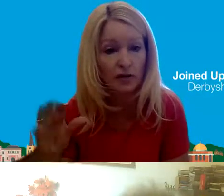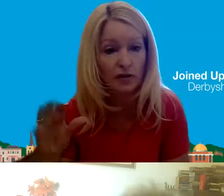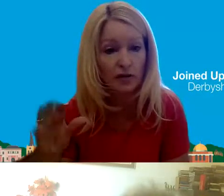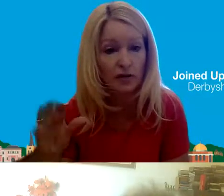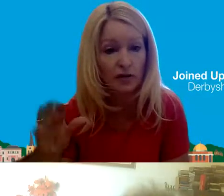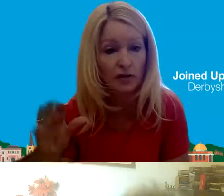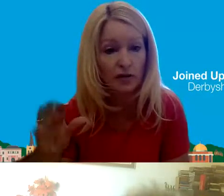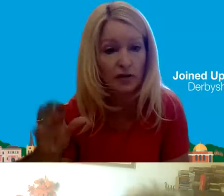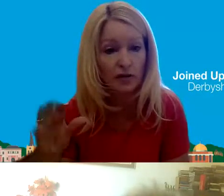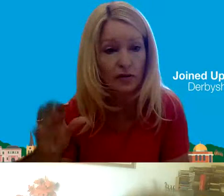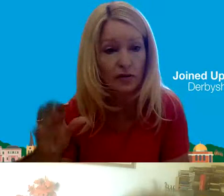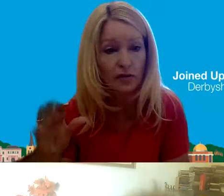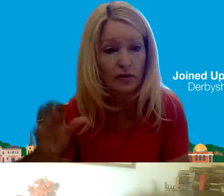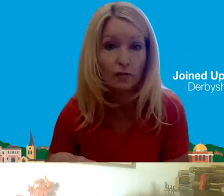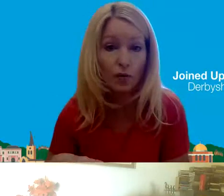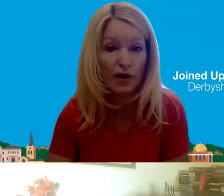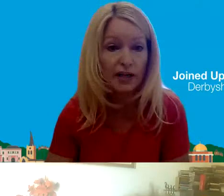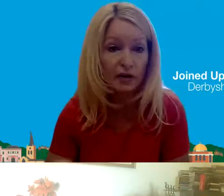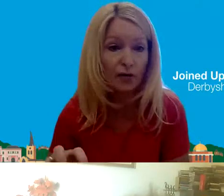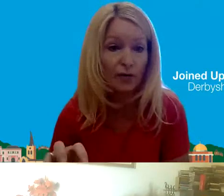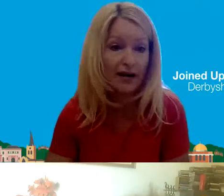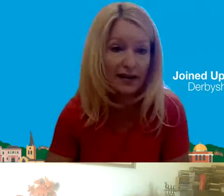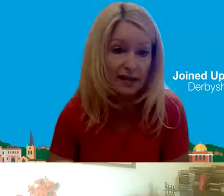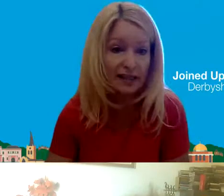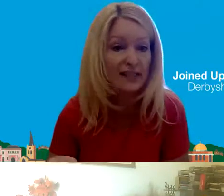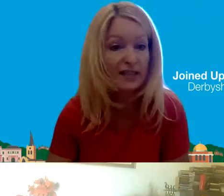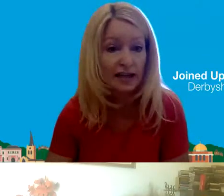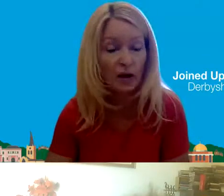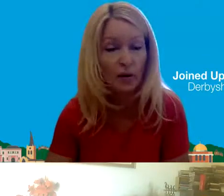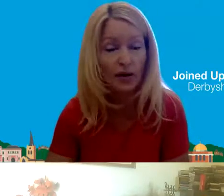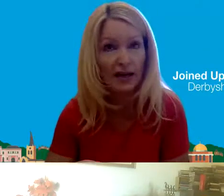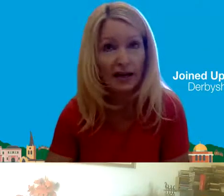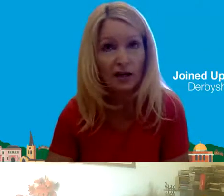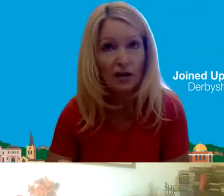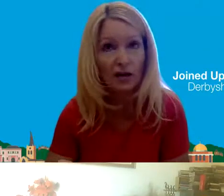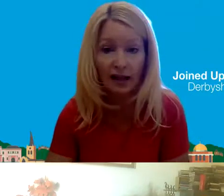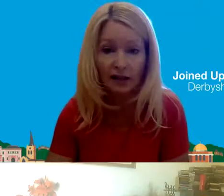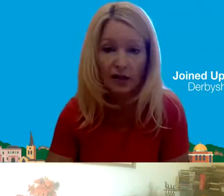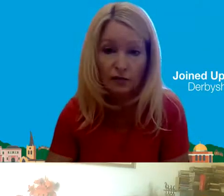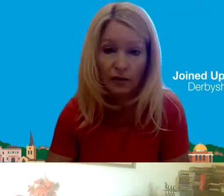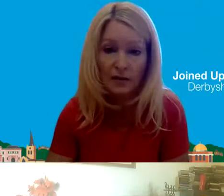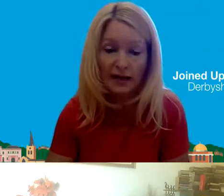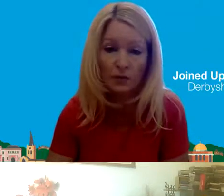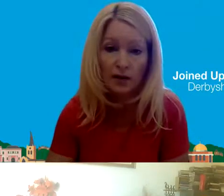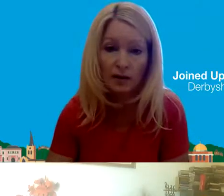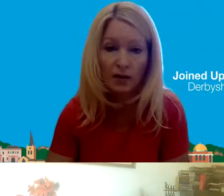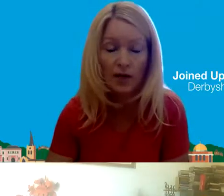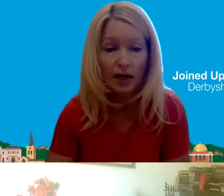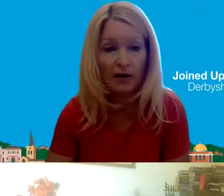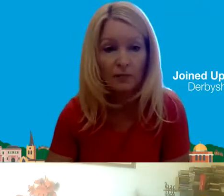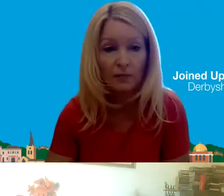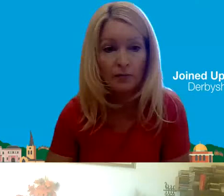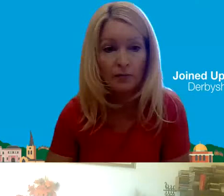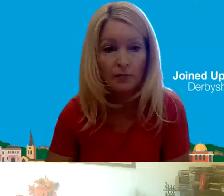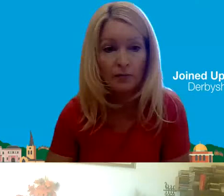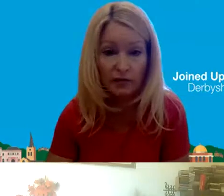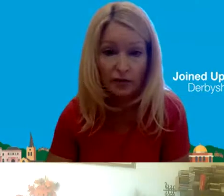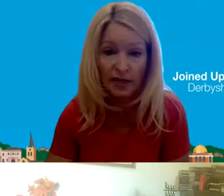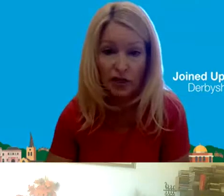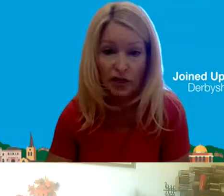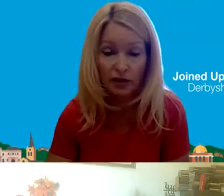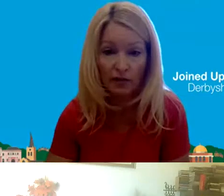Midlands, so that we are focused on working on the right things together, and we're getting a lot of value from that as well. So